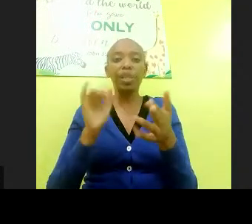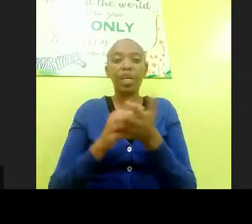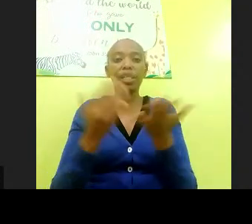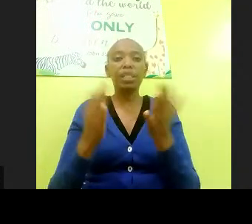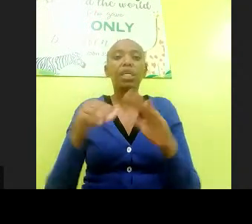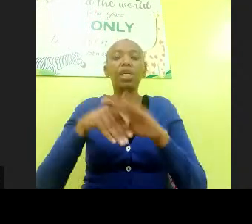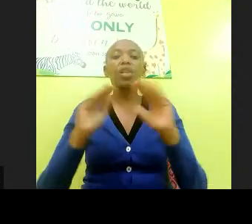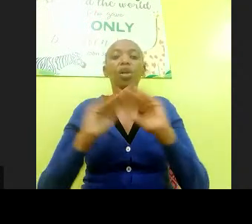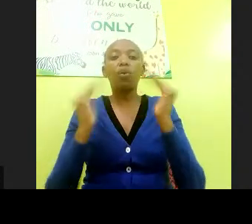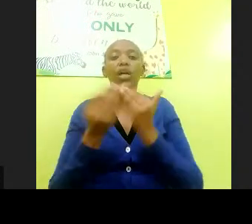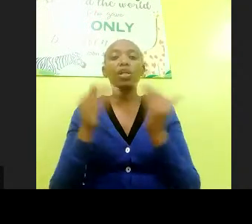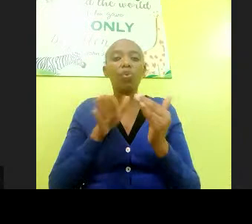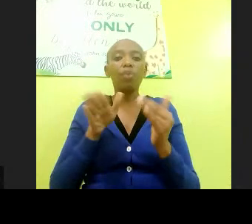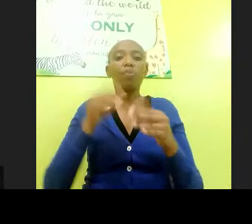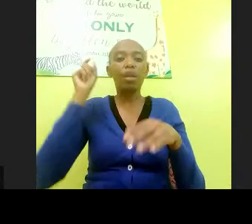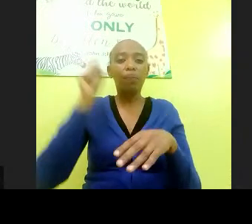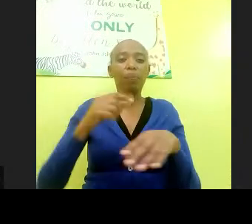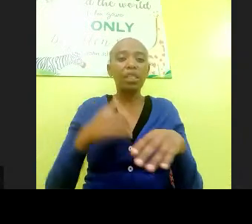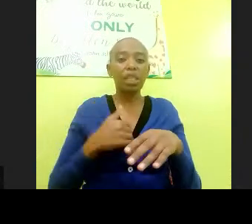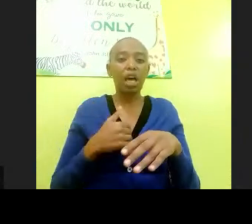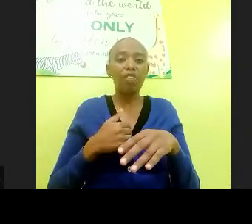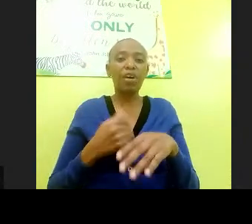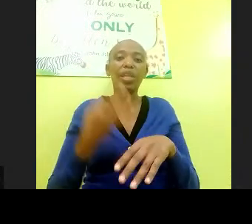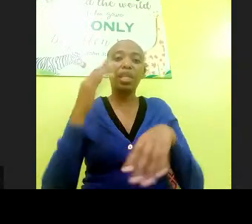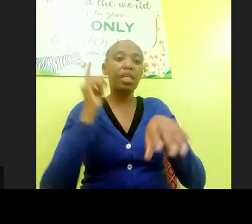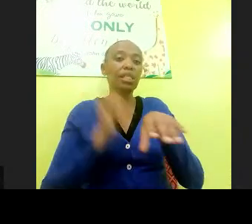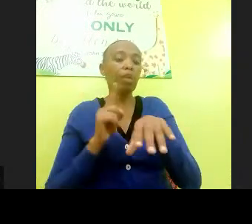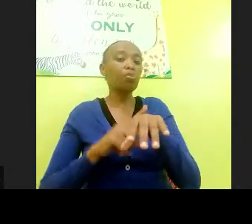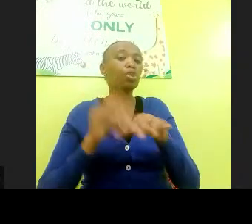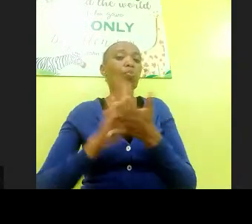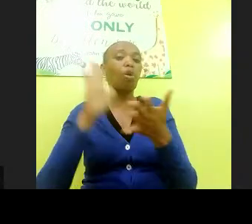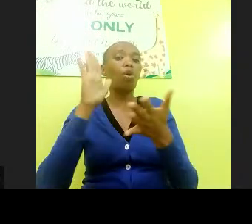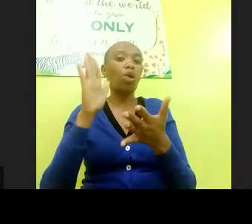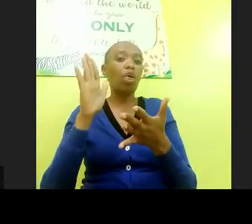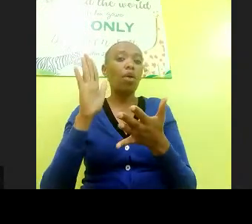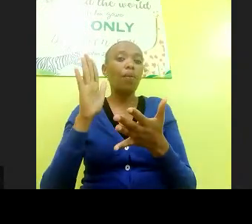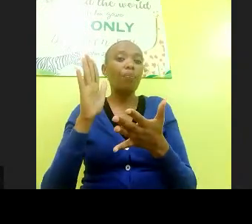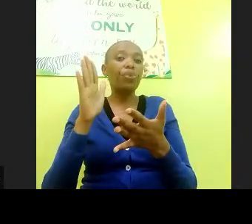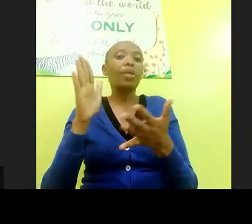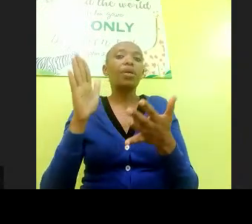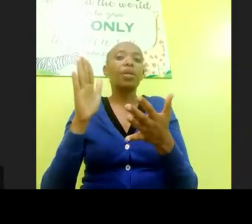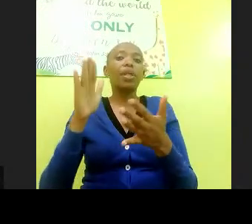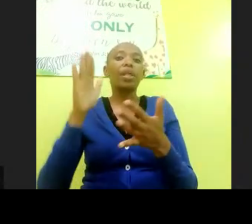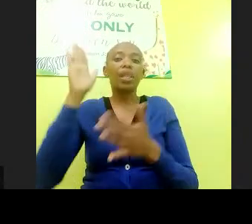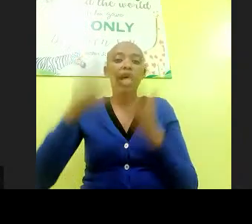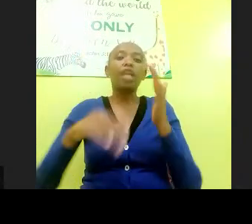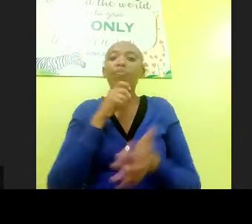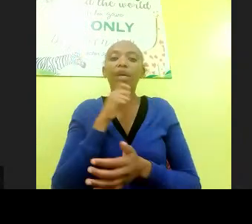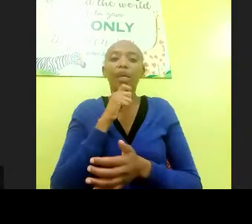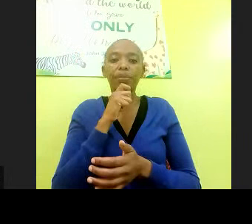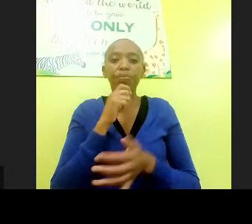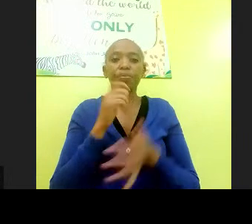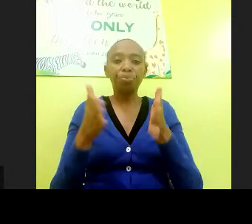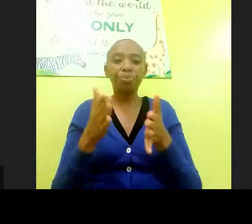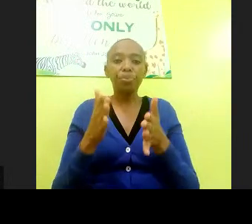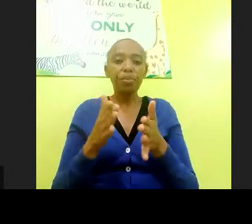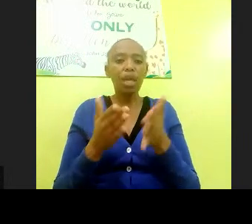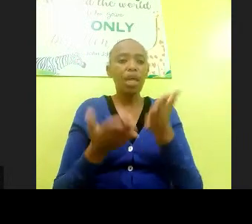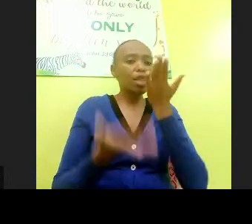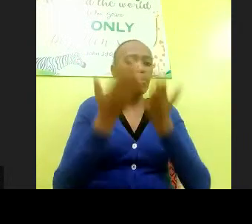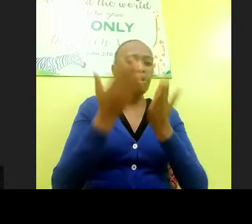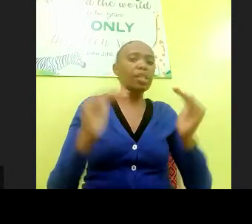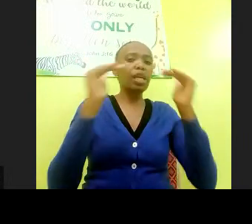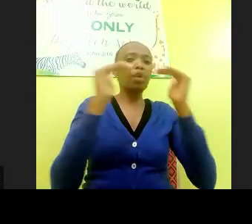women perform as much as 3 times more or unpaid care work than men. So the monetary equivalent